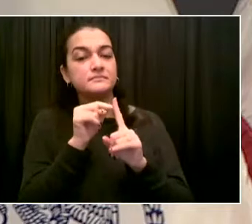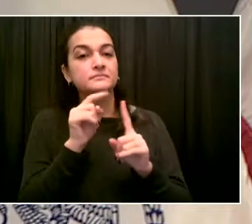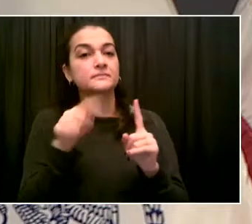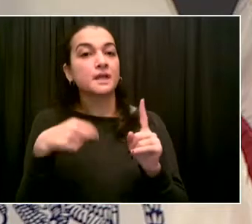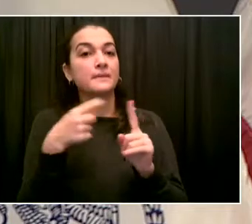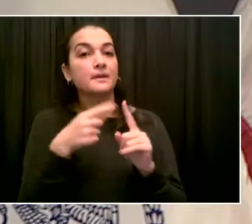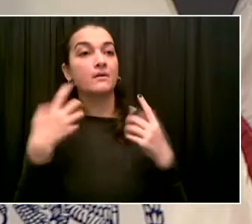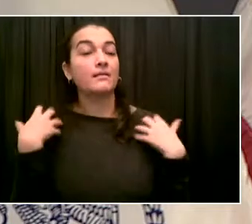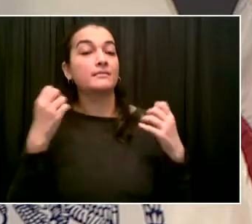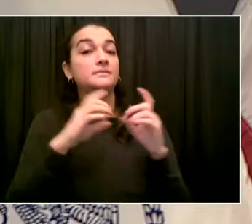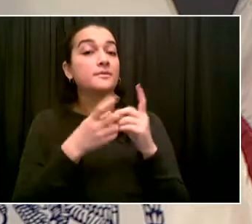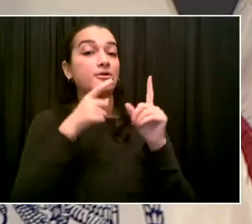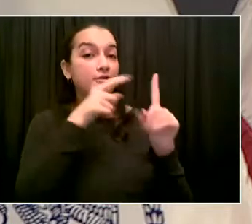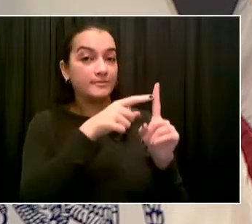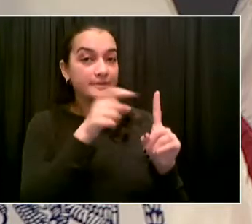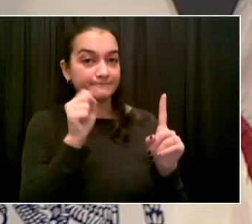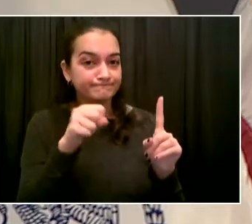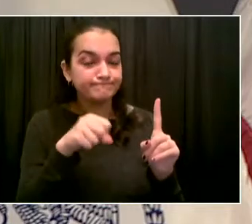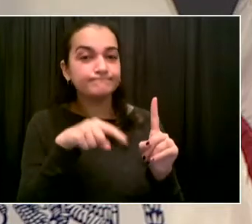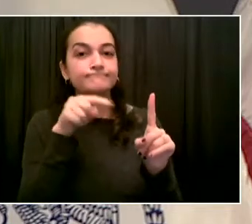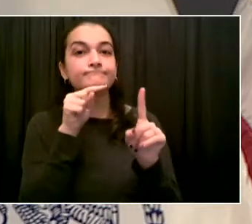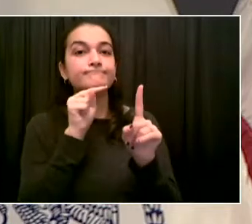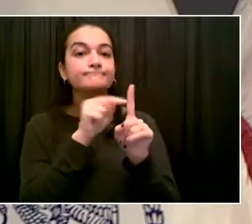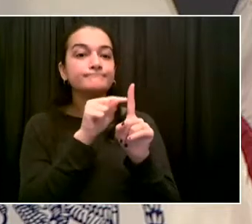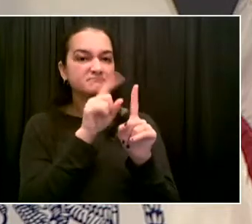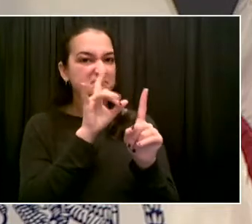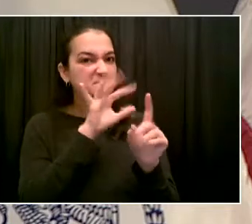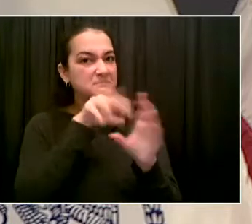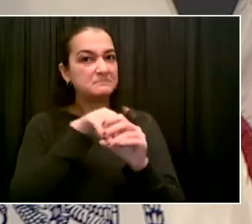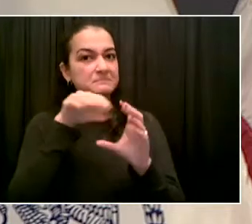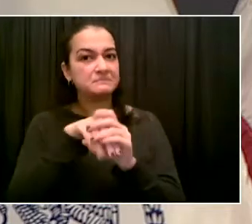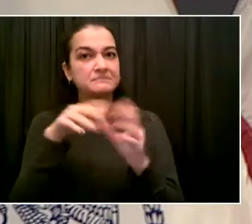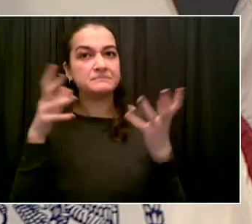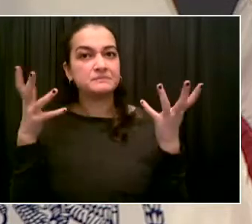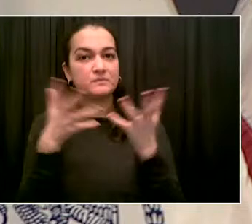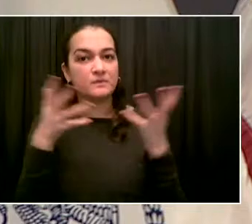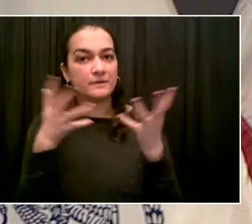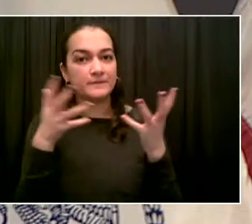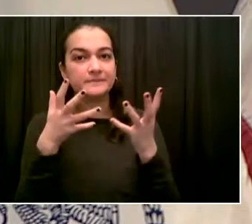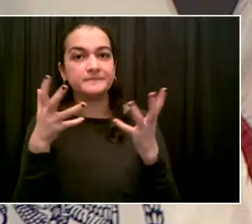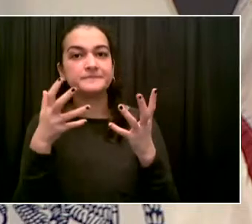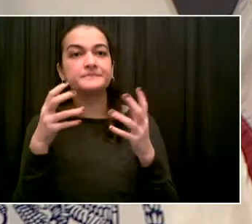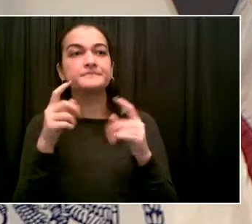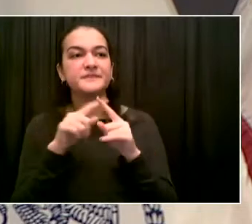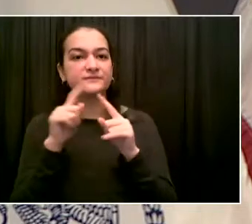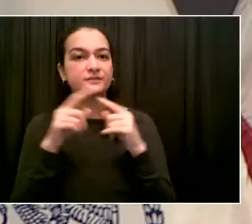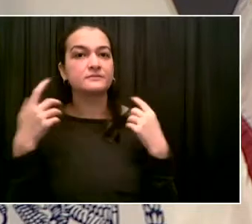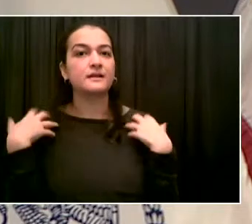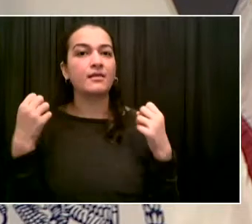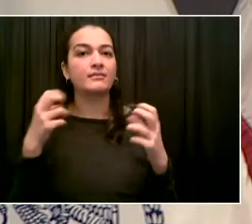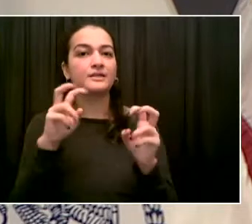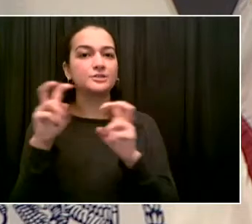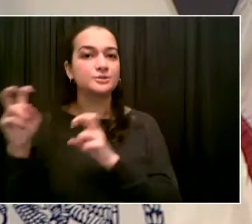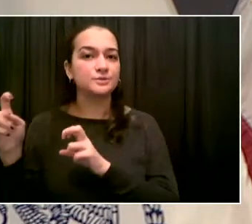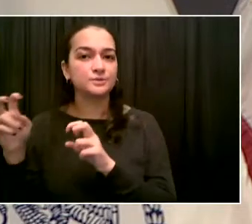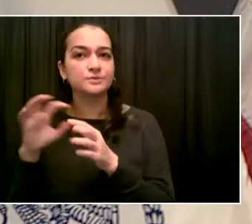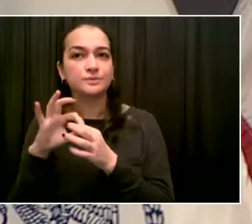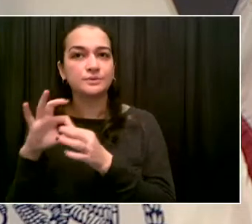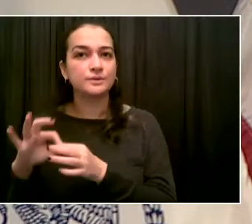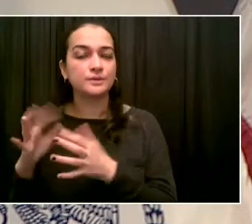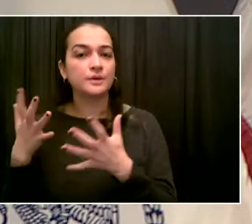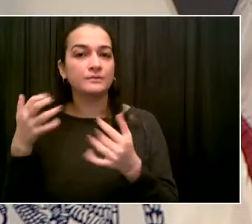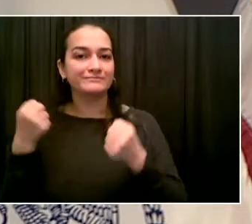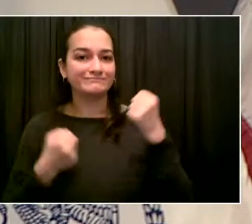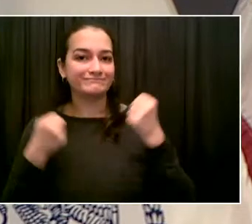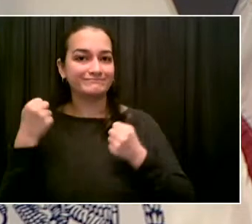strategy, but your press office has declined to set up that interview over many months. So I would first just appreciate you cutting through that red tape, but for now I'll just